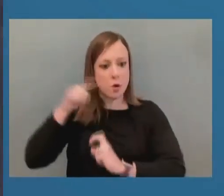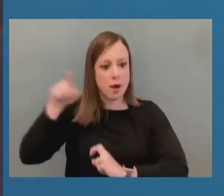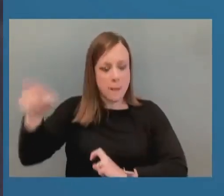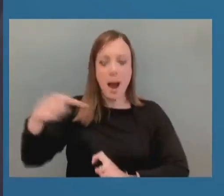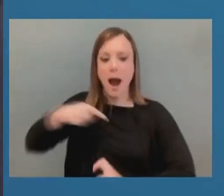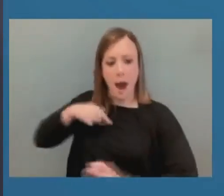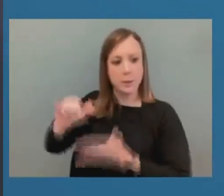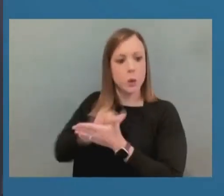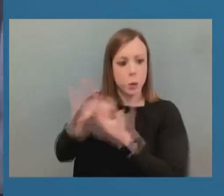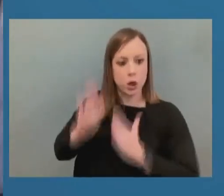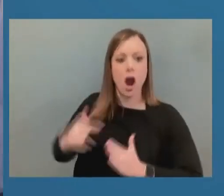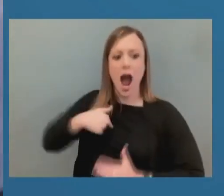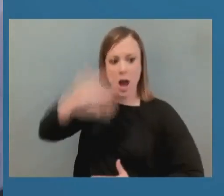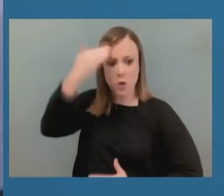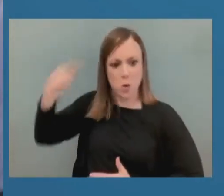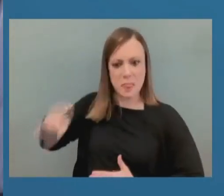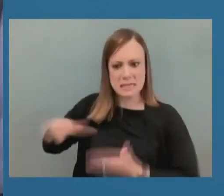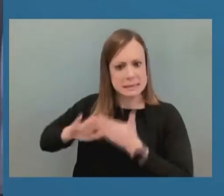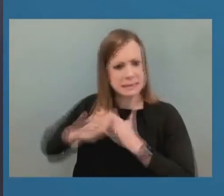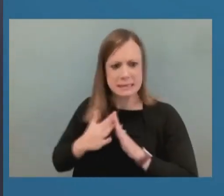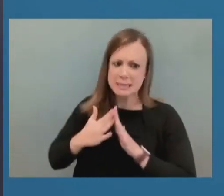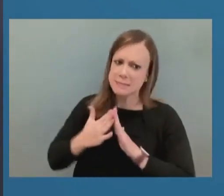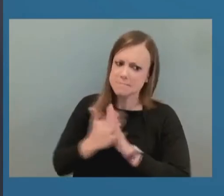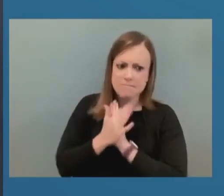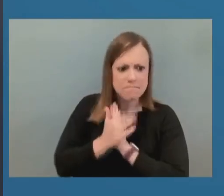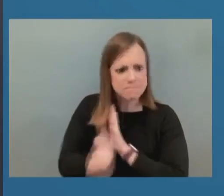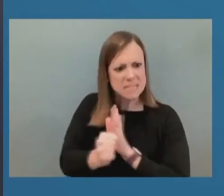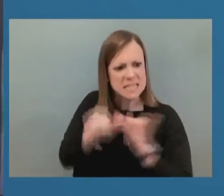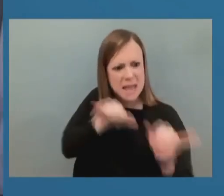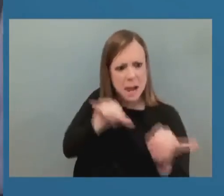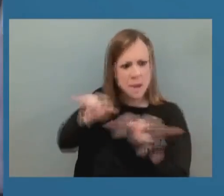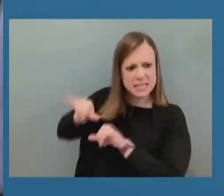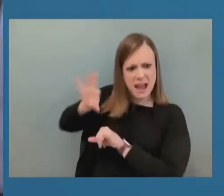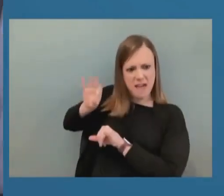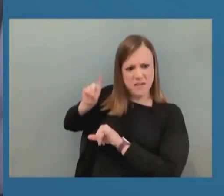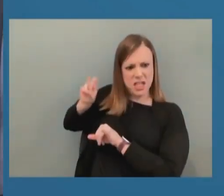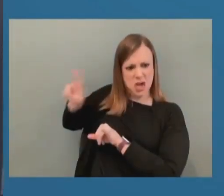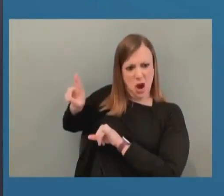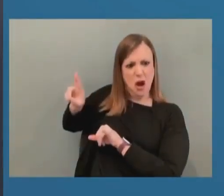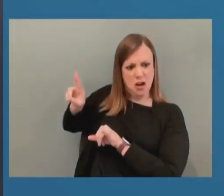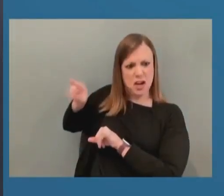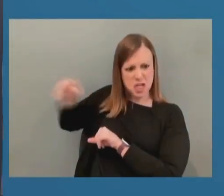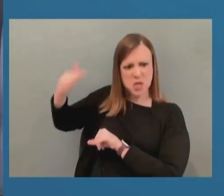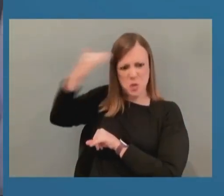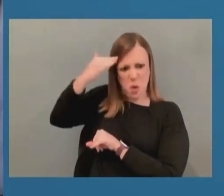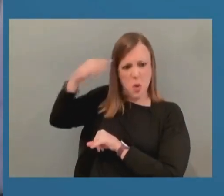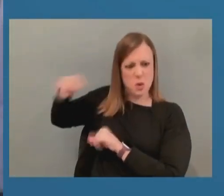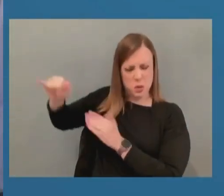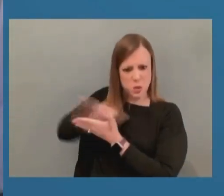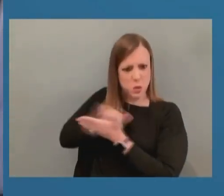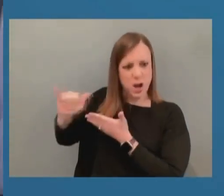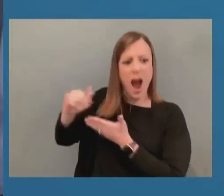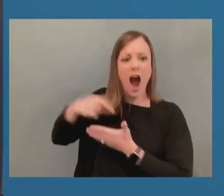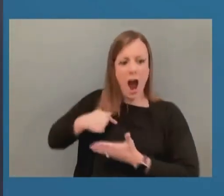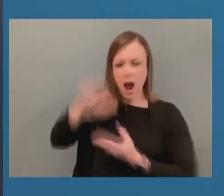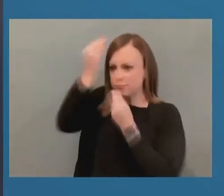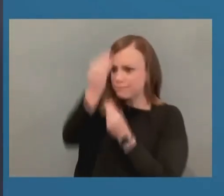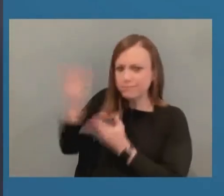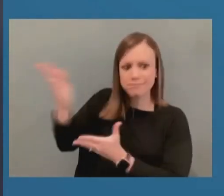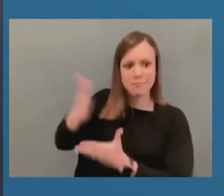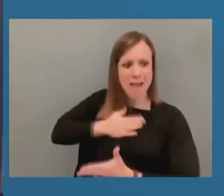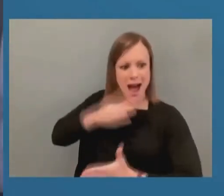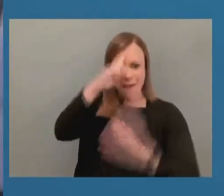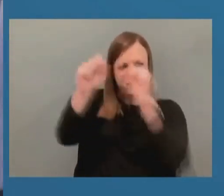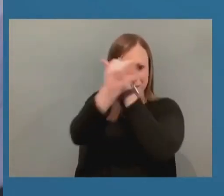president since FDR. I talked to him about my vision, which could be a shared vision, to make major infrastructure